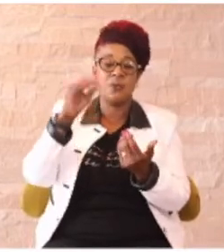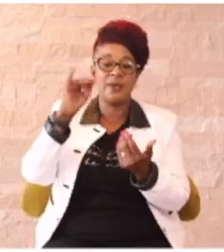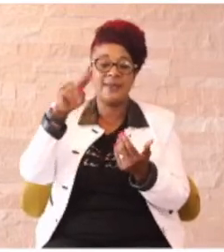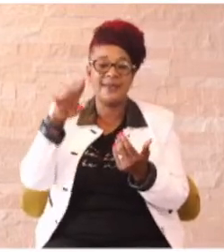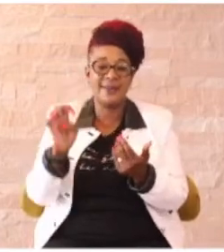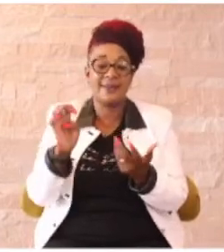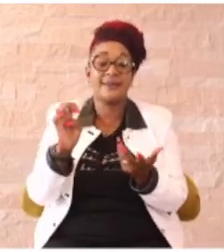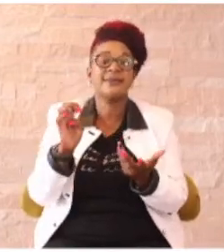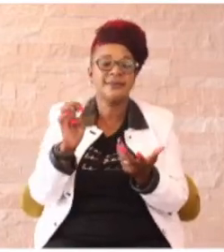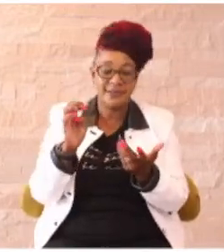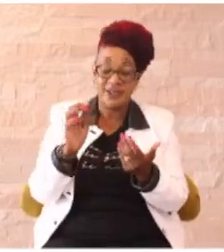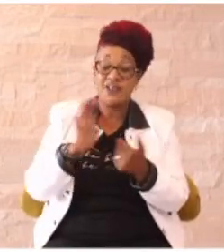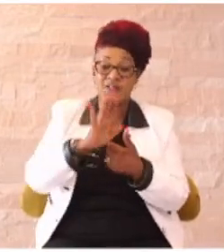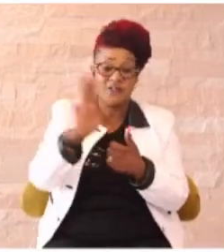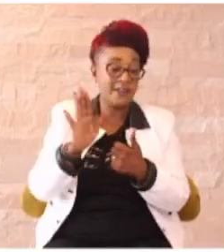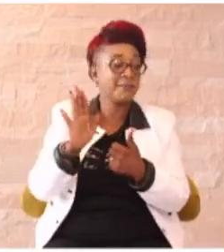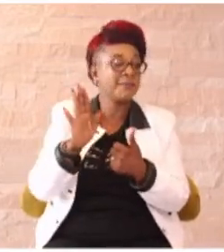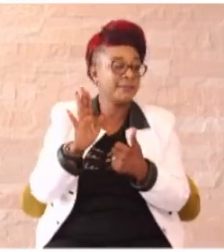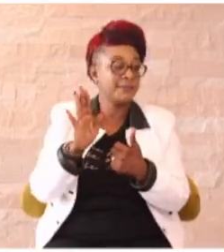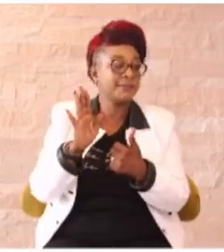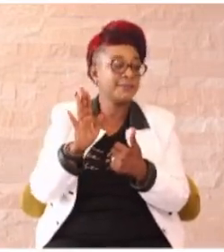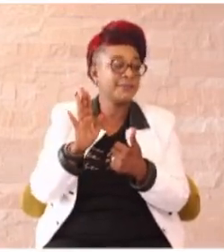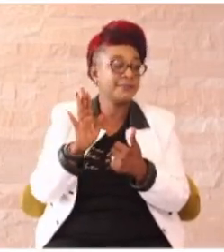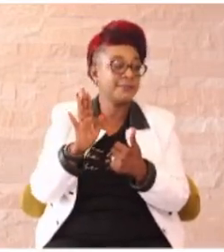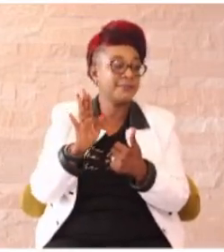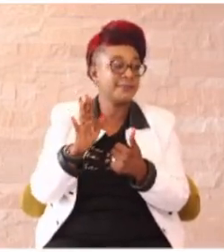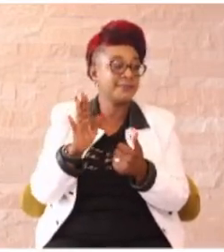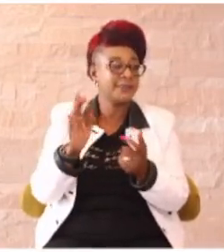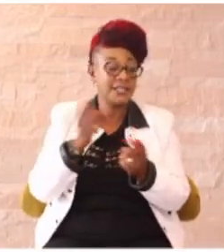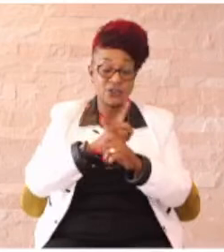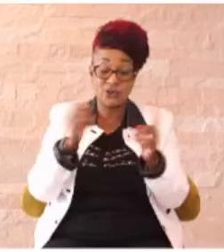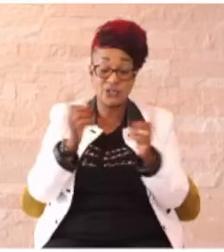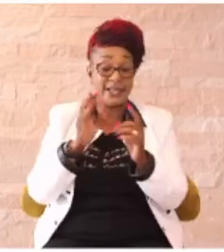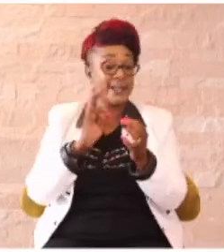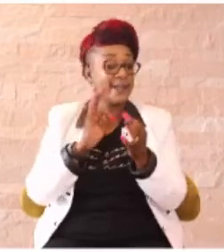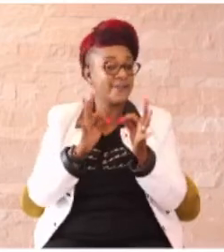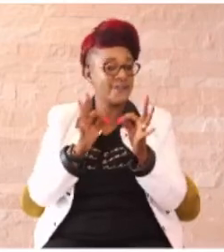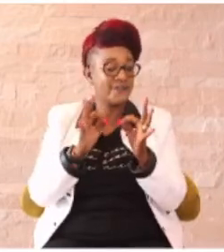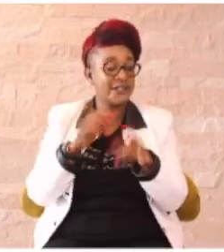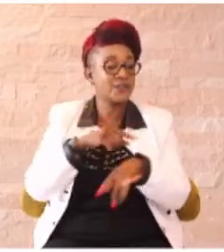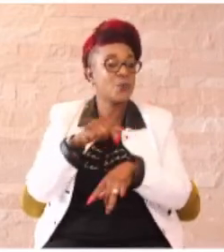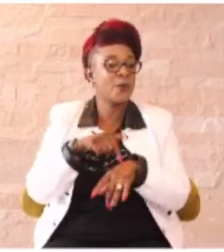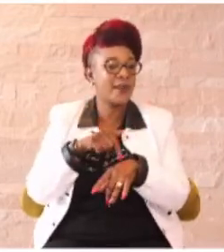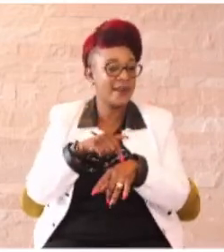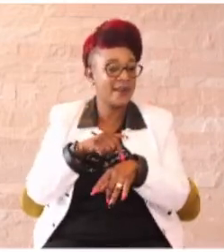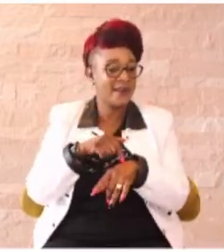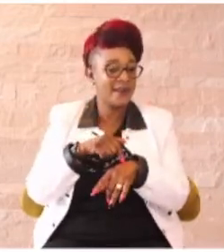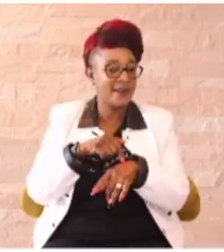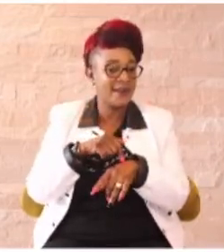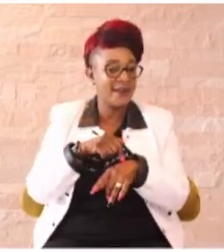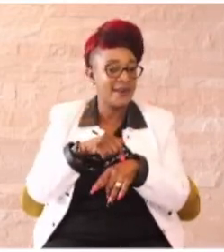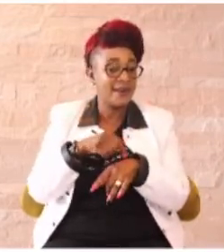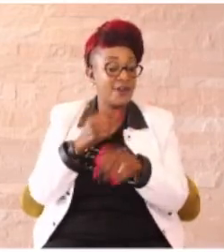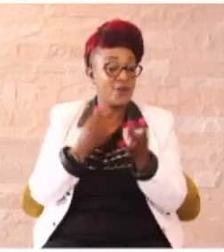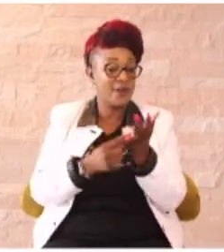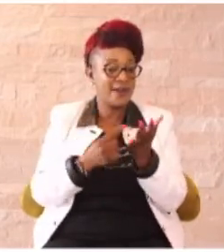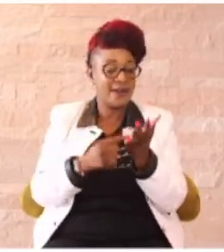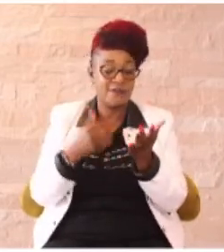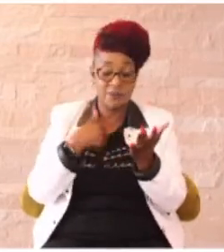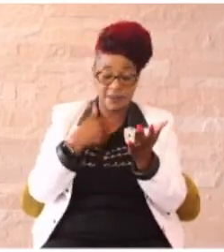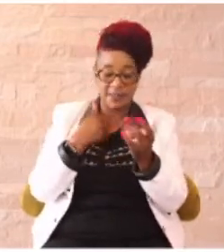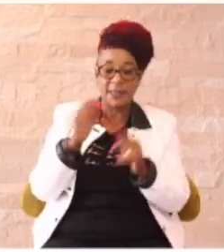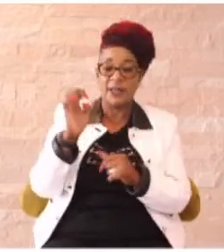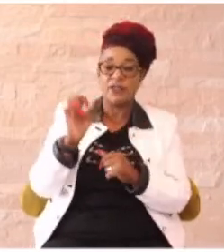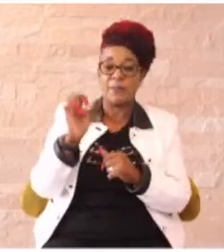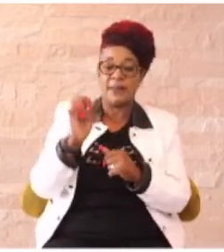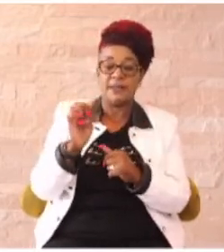really, for them, it's not if, it's a question of when. Yeah, for Uganda. But for me, Ethiopia,